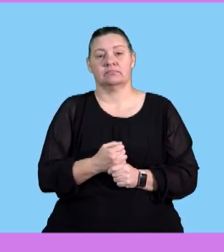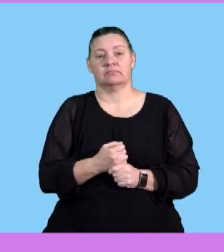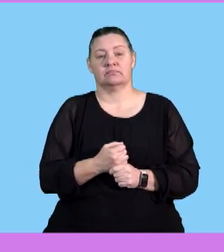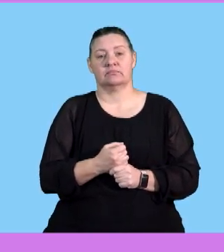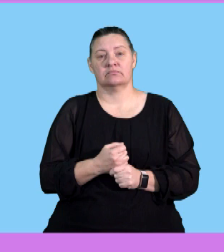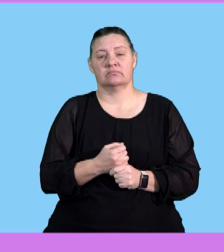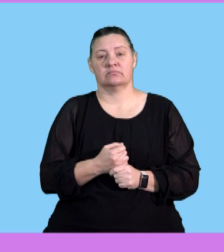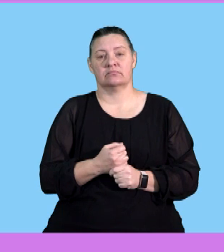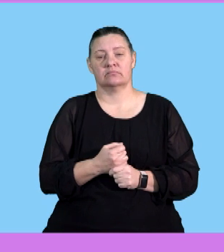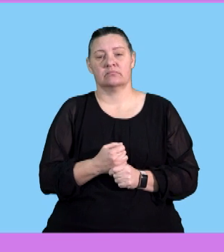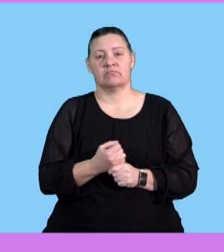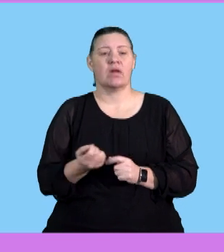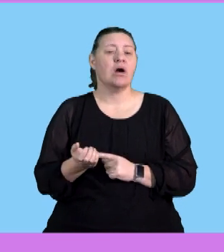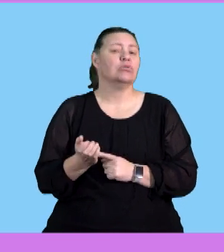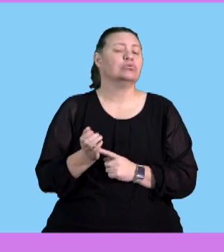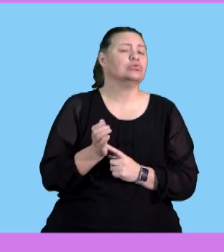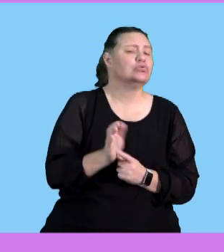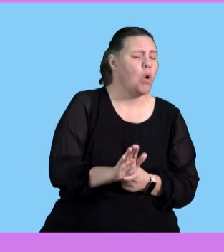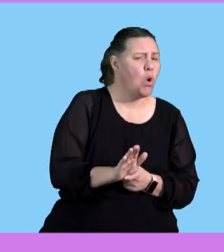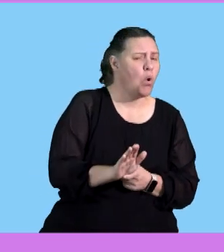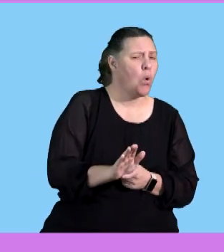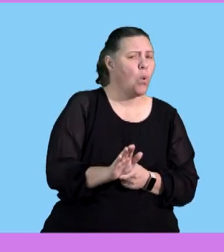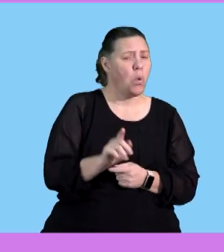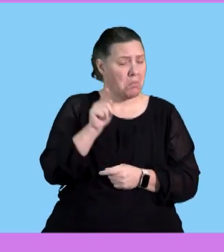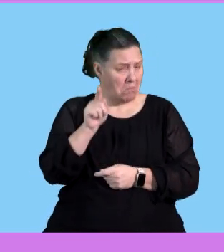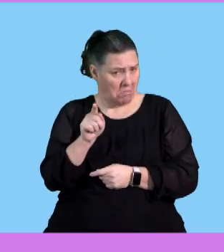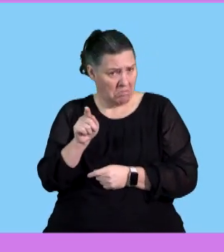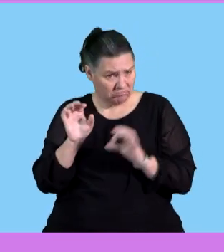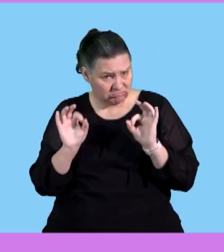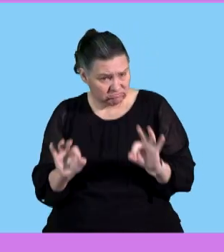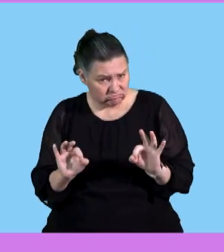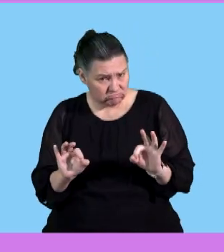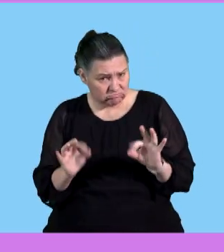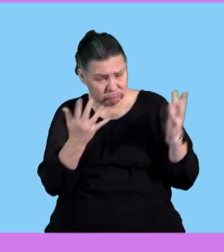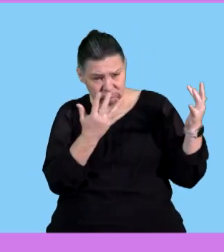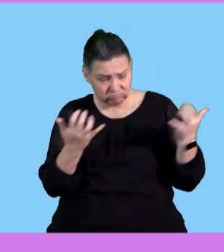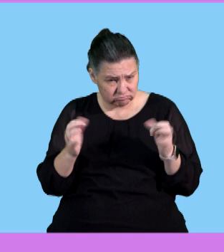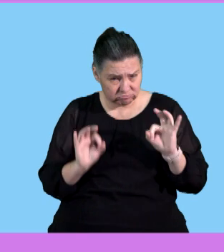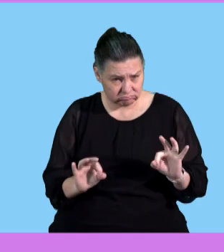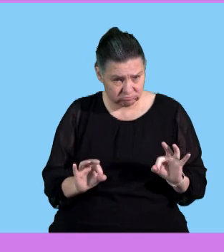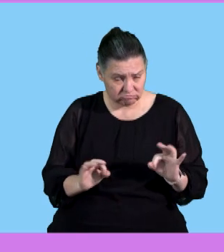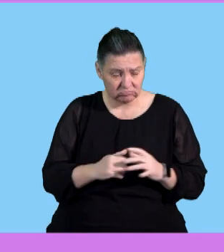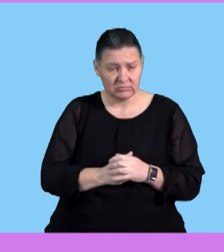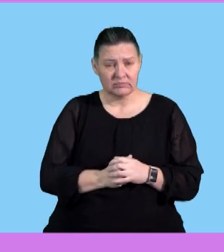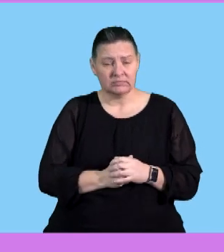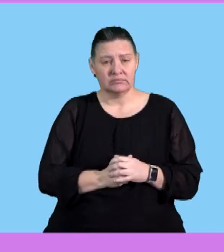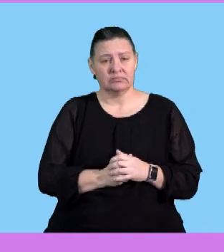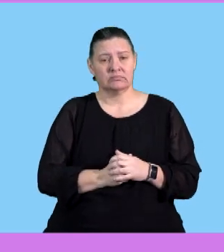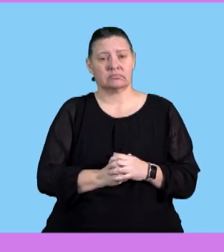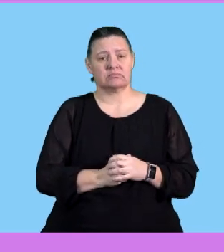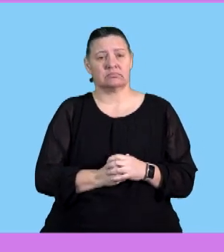now show by means of calculation if the bill was